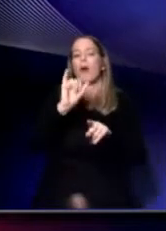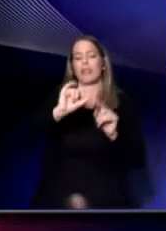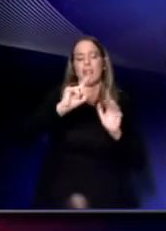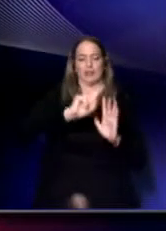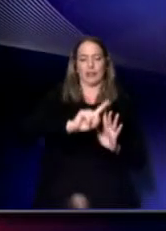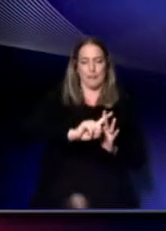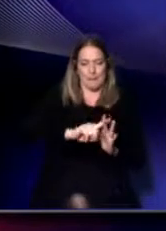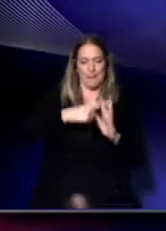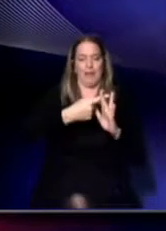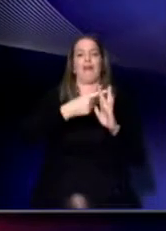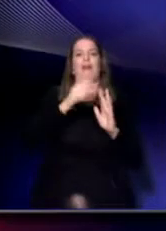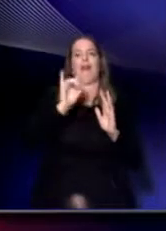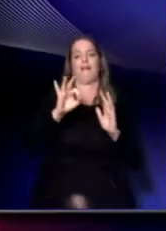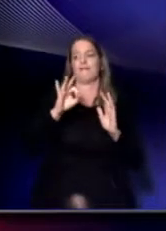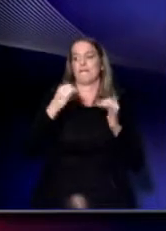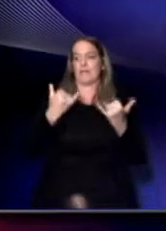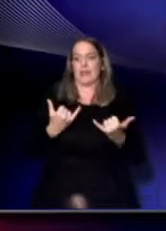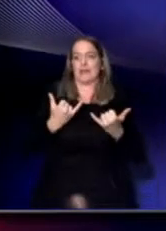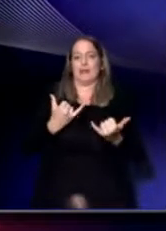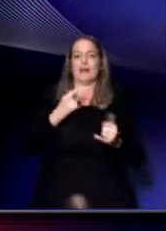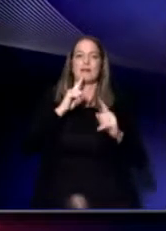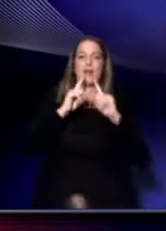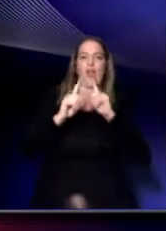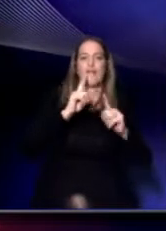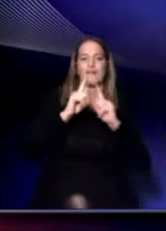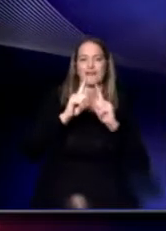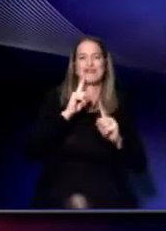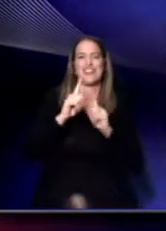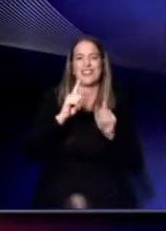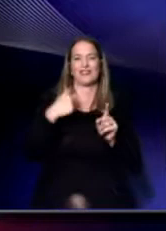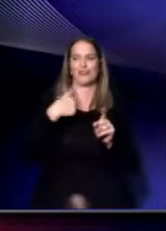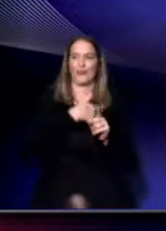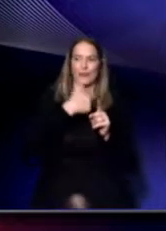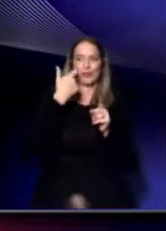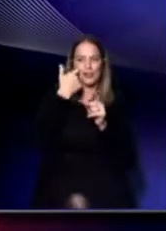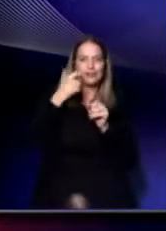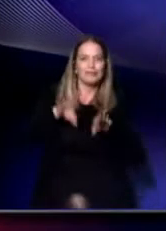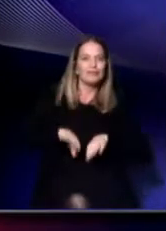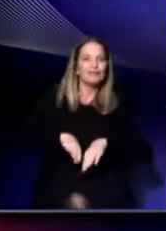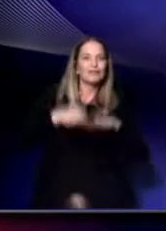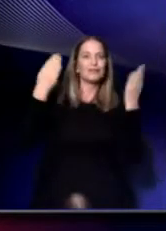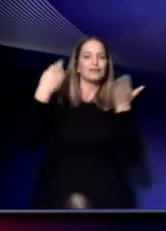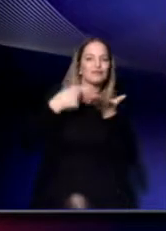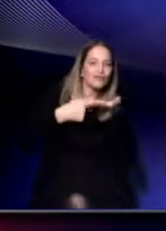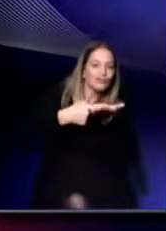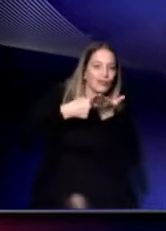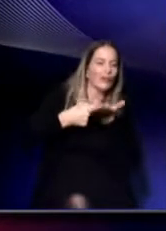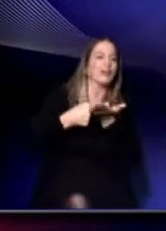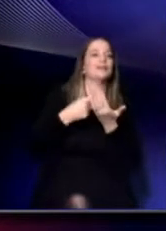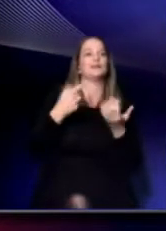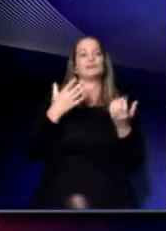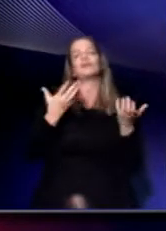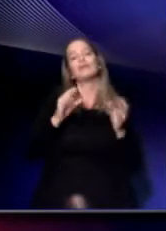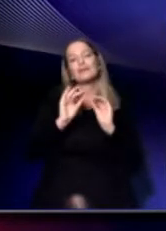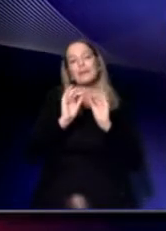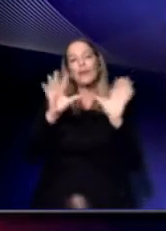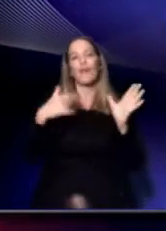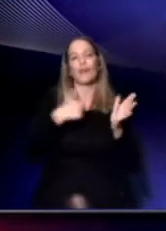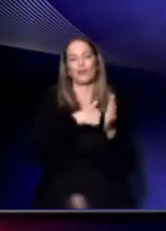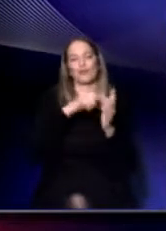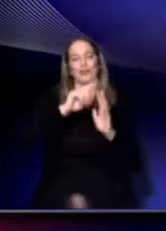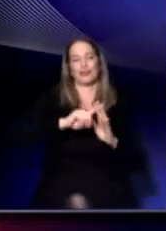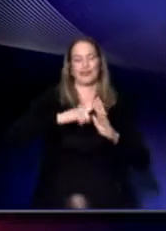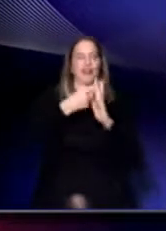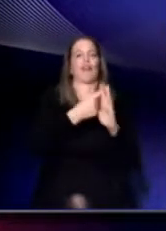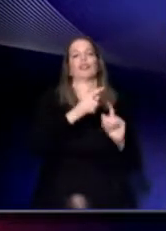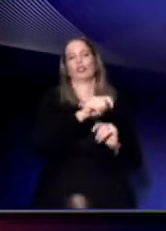beginning of this conversation that we're having. And obviously we're starting with the Tucson